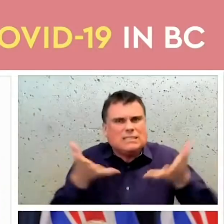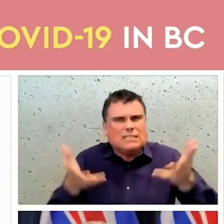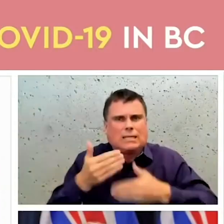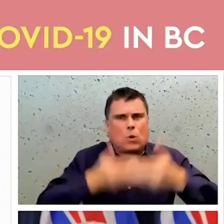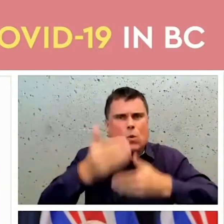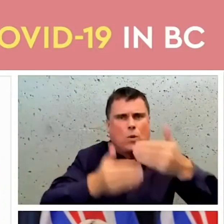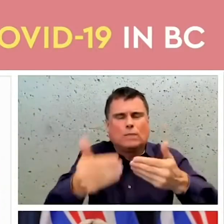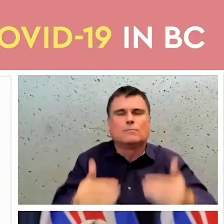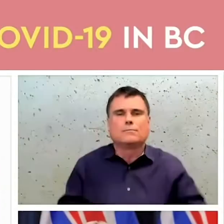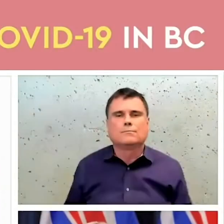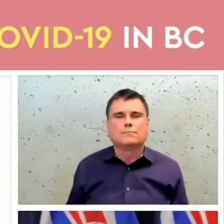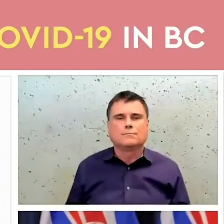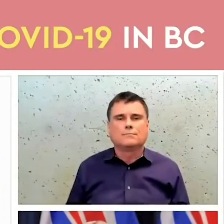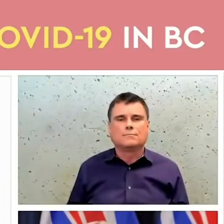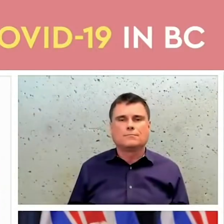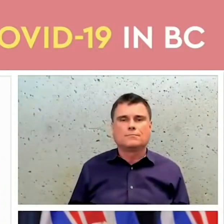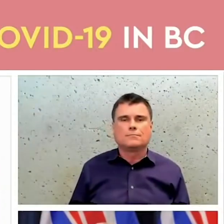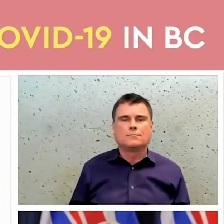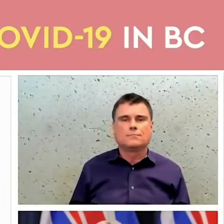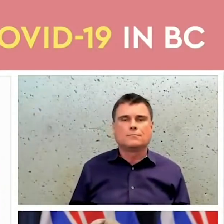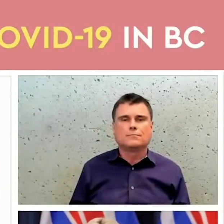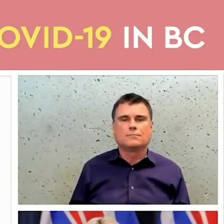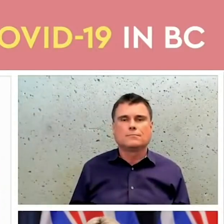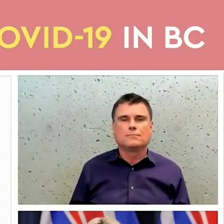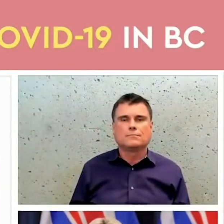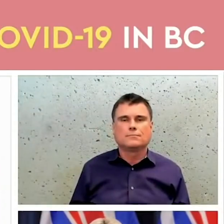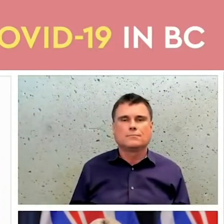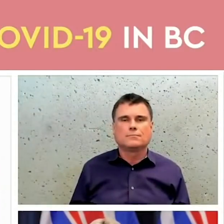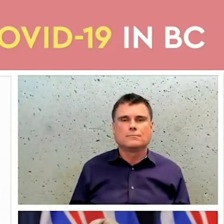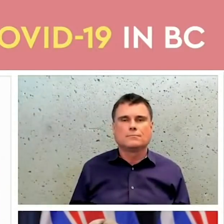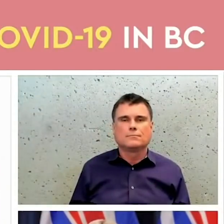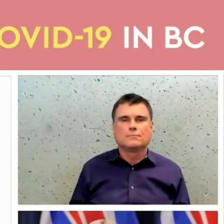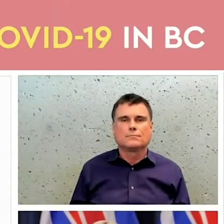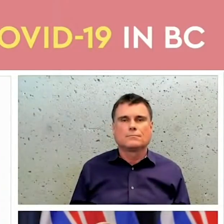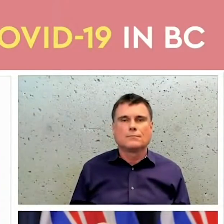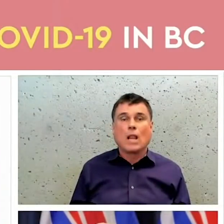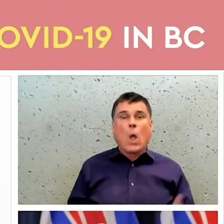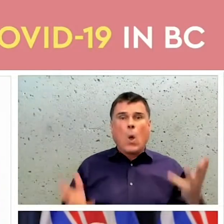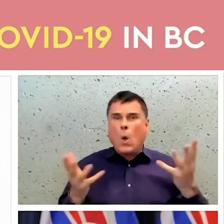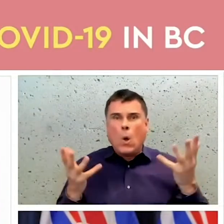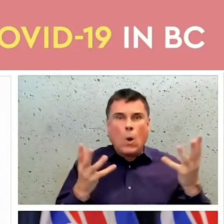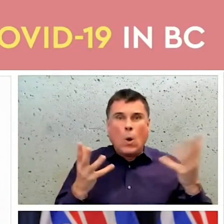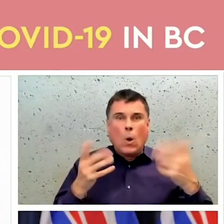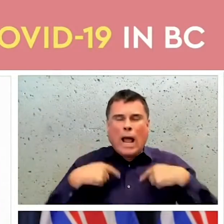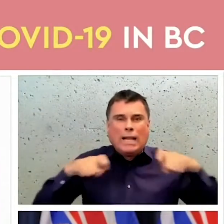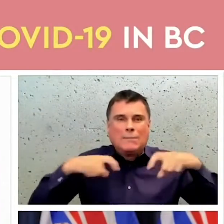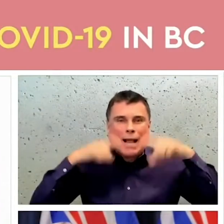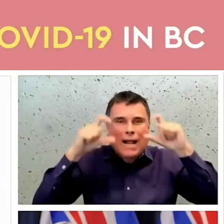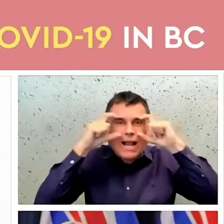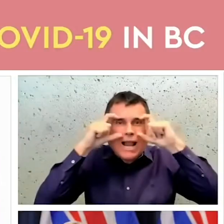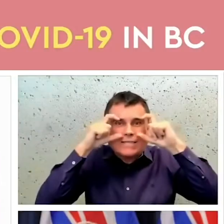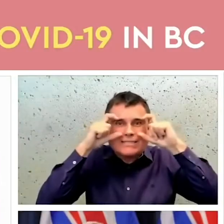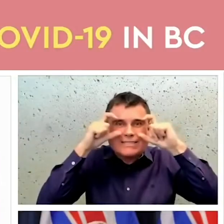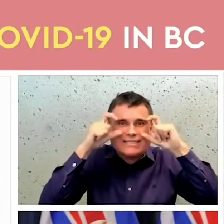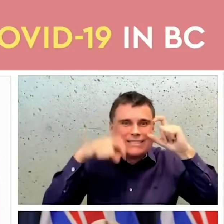just realized that the screen is behind me now, so I'll have to put my glasses on so I can actually read when I'm looking.